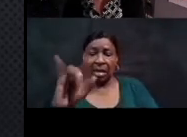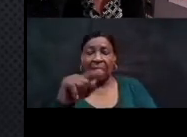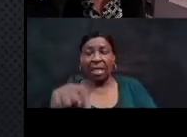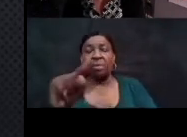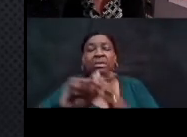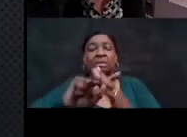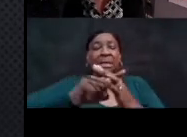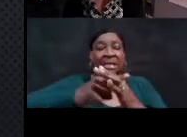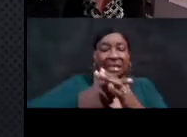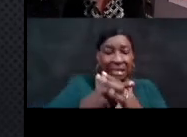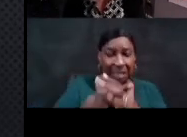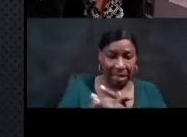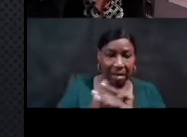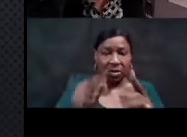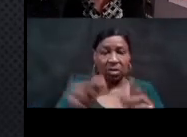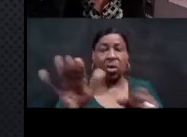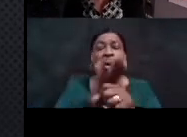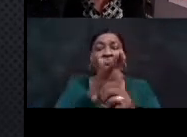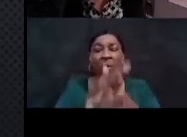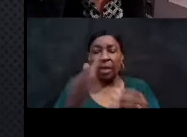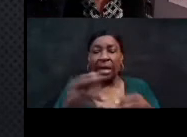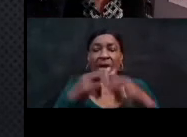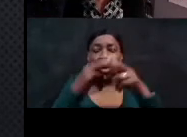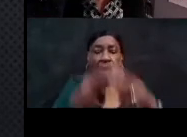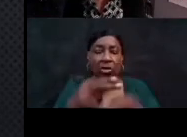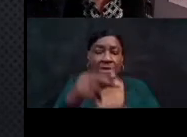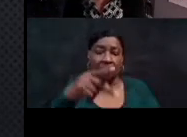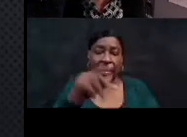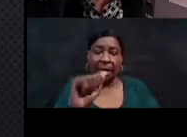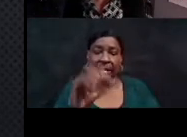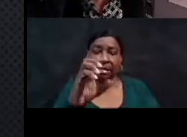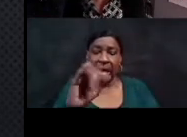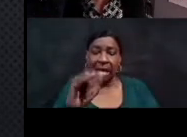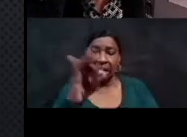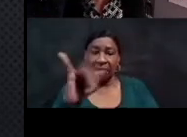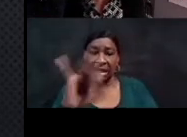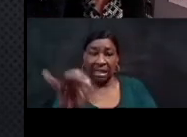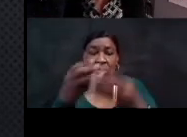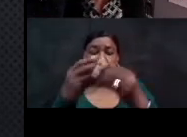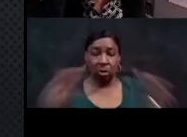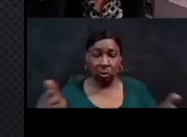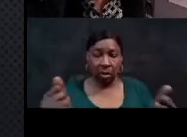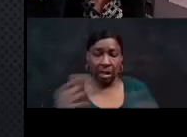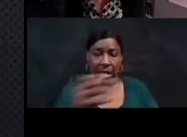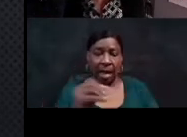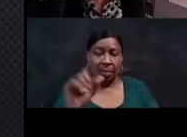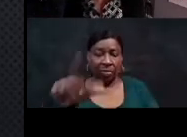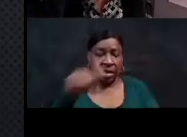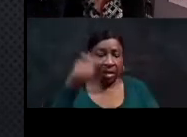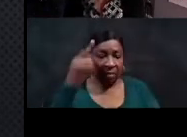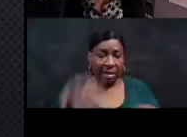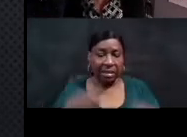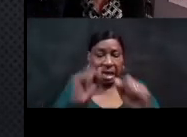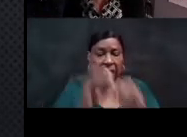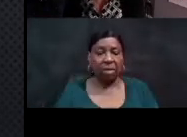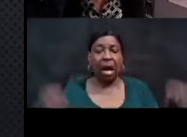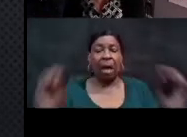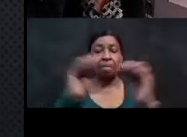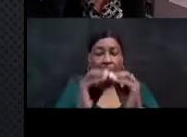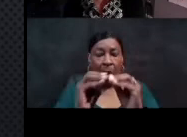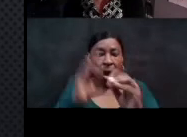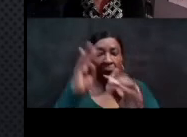Pacific Solution. And in the time since then, successive governments have taken up more and more